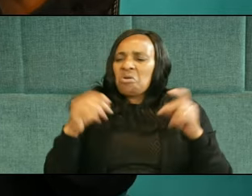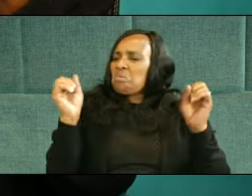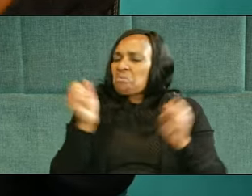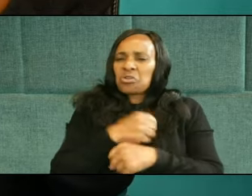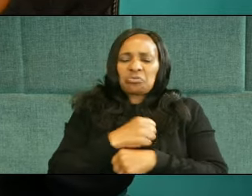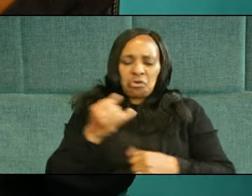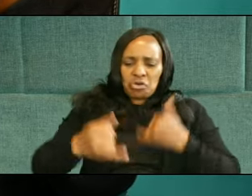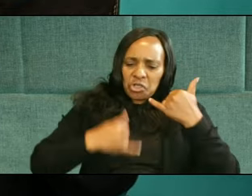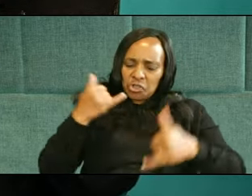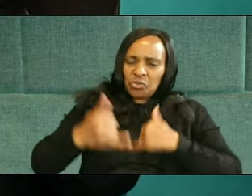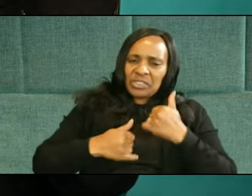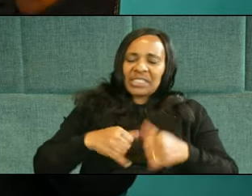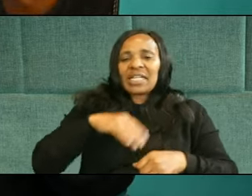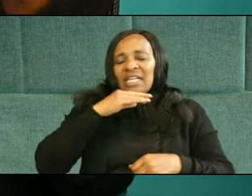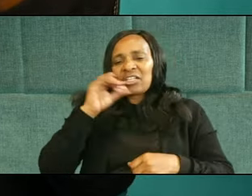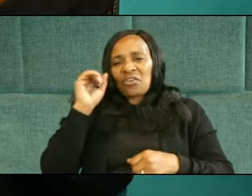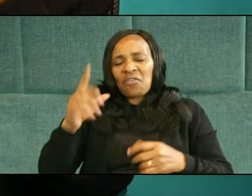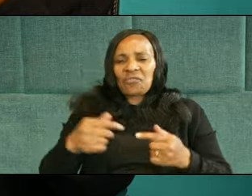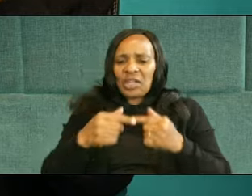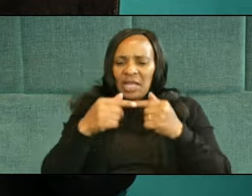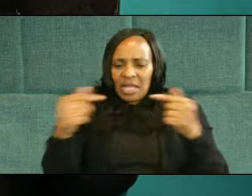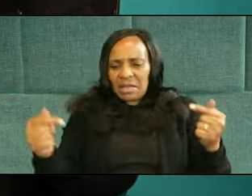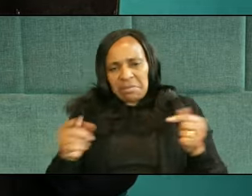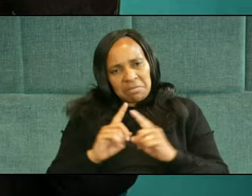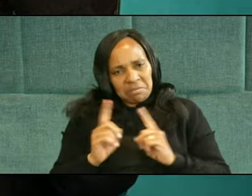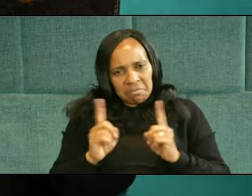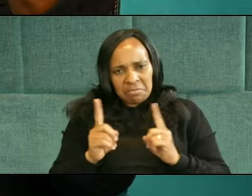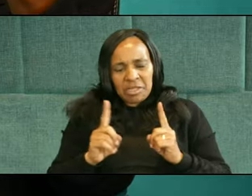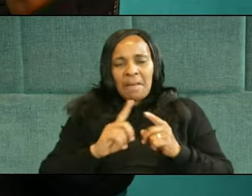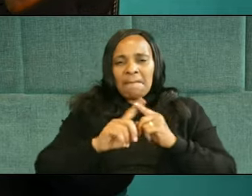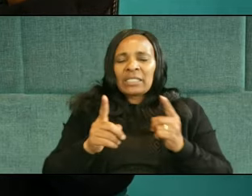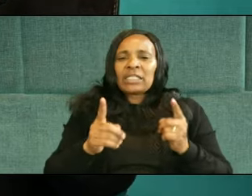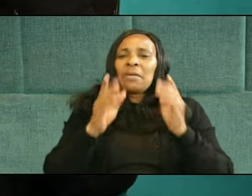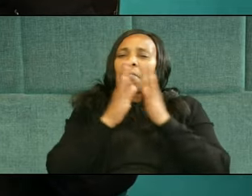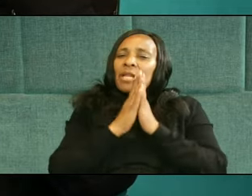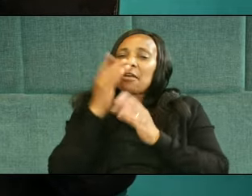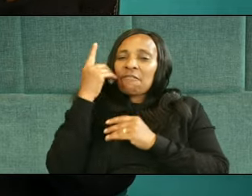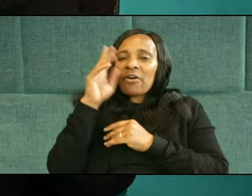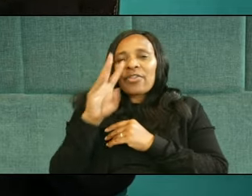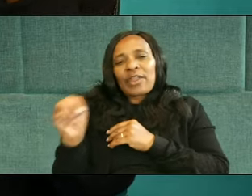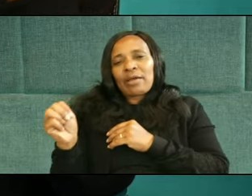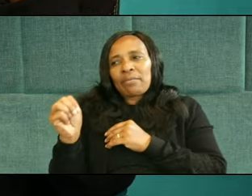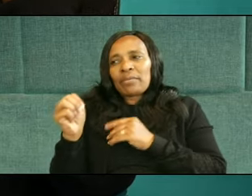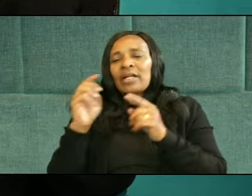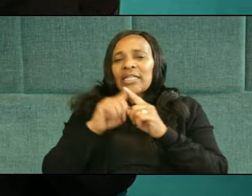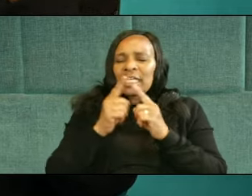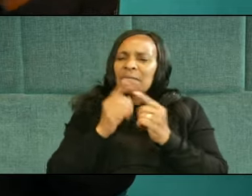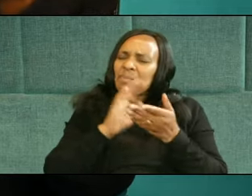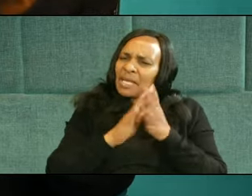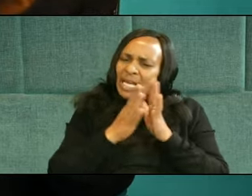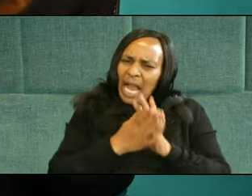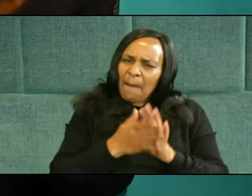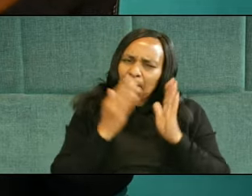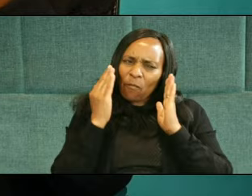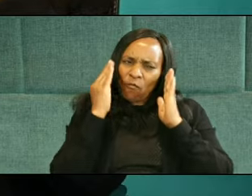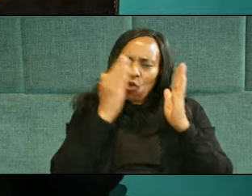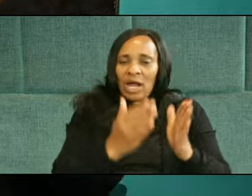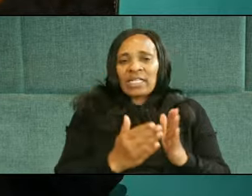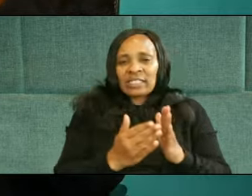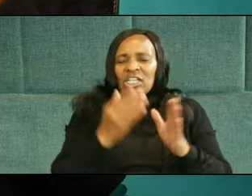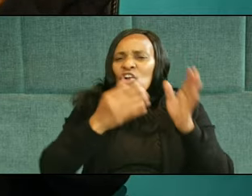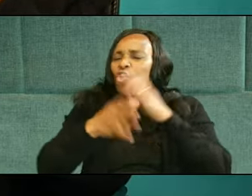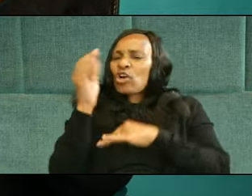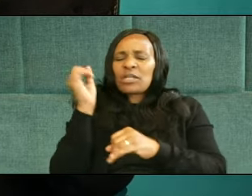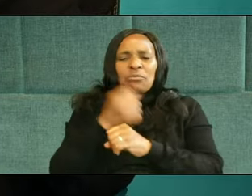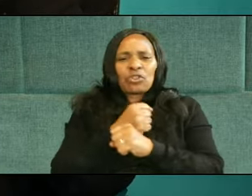rejoice over the death of our enemies or over the demise of our enemies, but instead just pray for them and just be saddened by the fact that they didn't